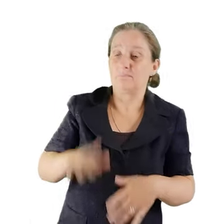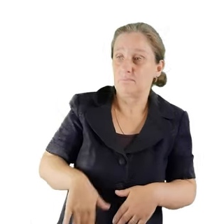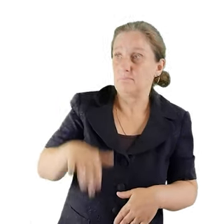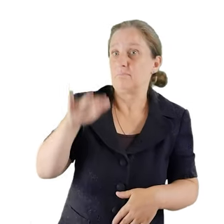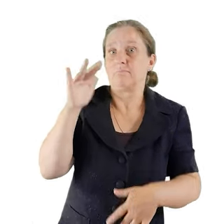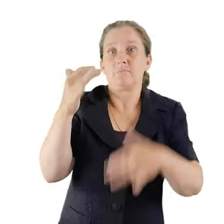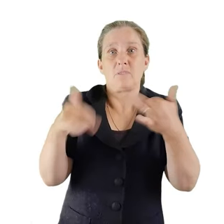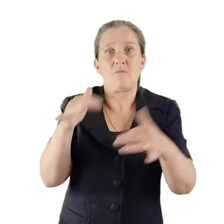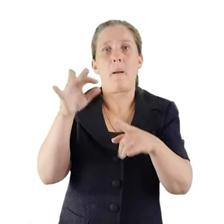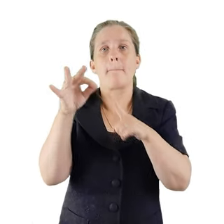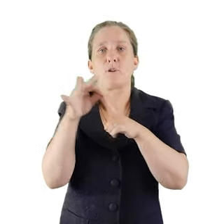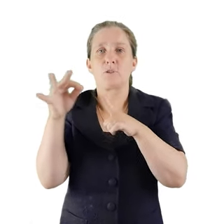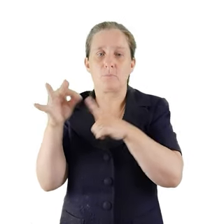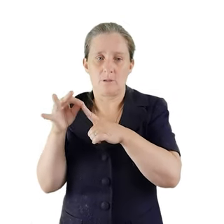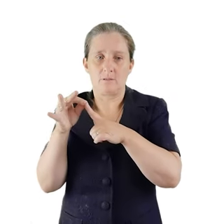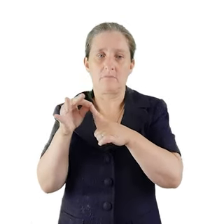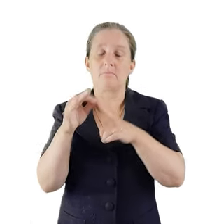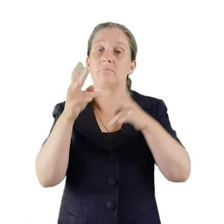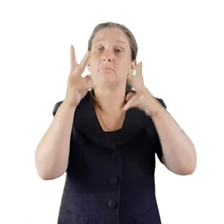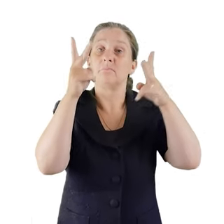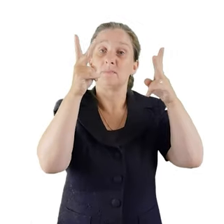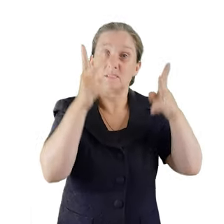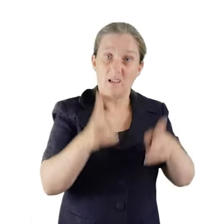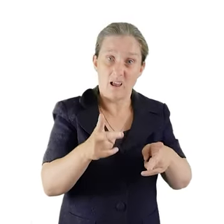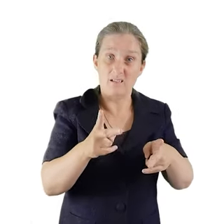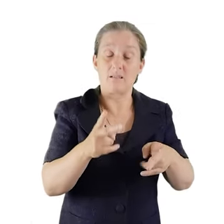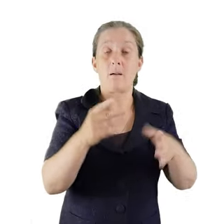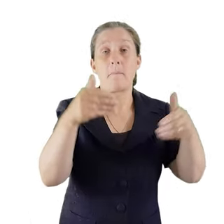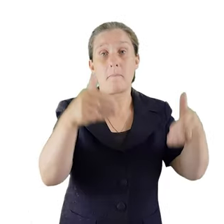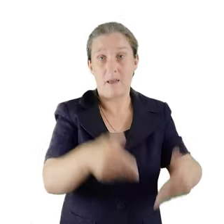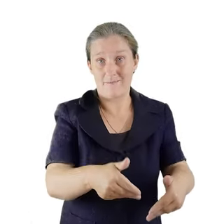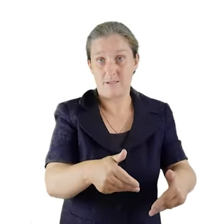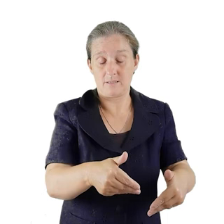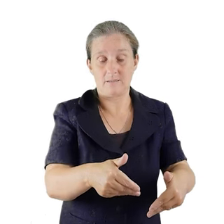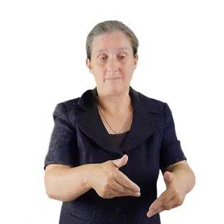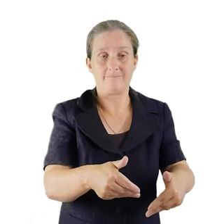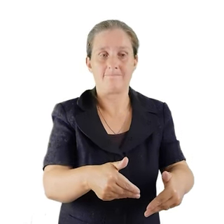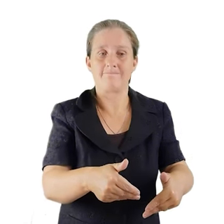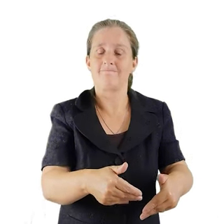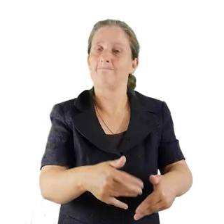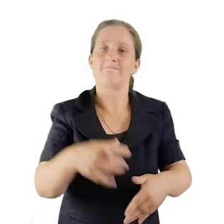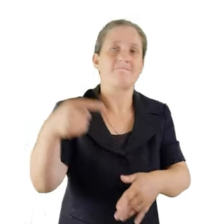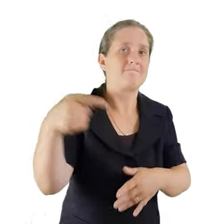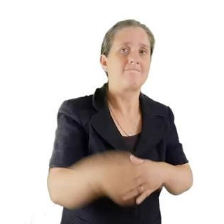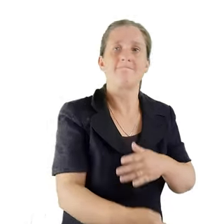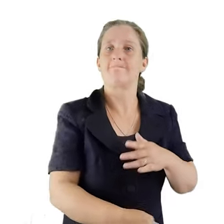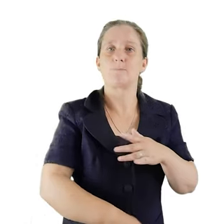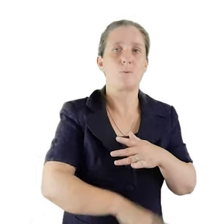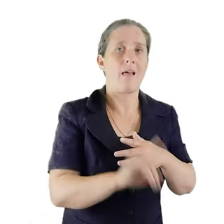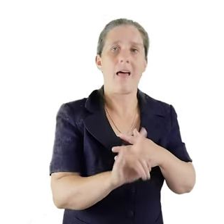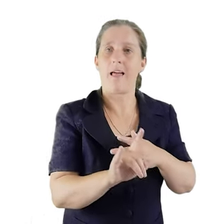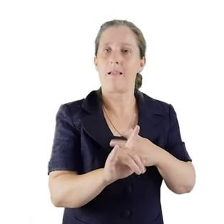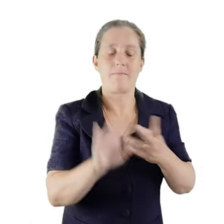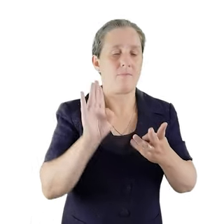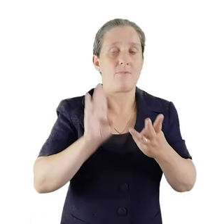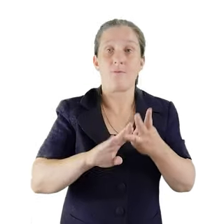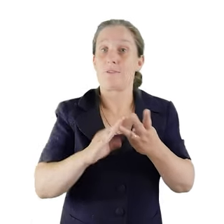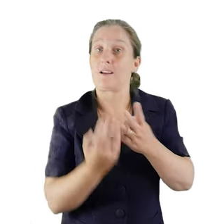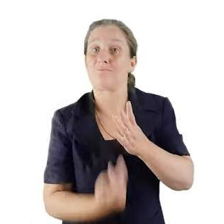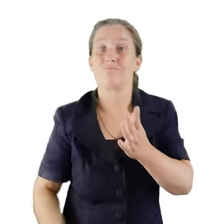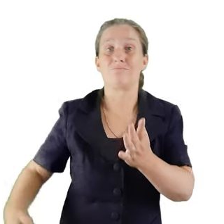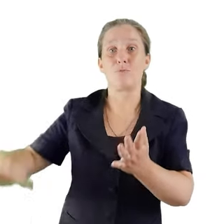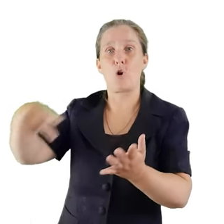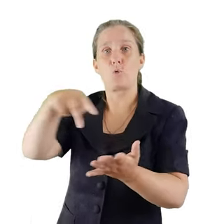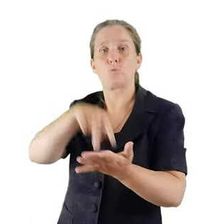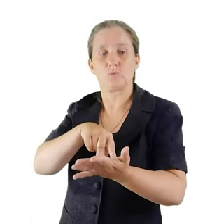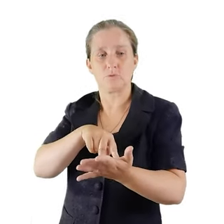Pontius Pilate, was crucified, dead, and buried. He descended into hell. The third day he rose